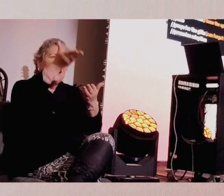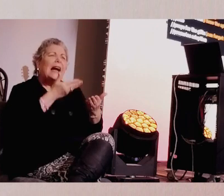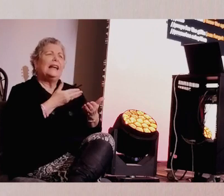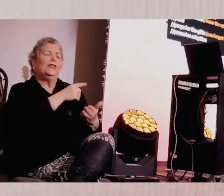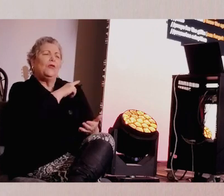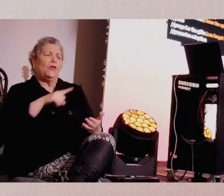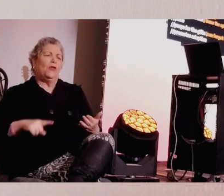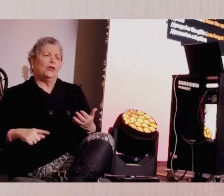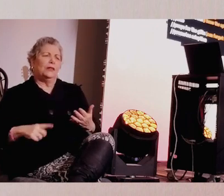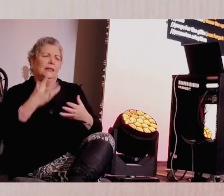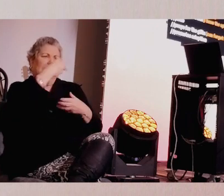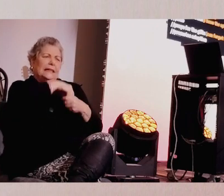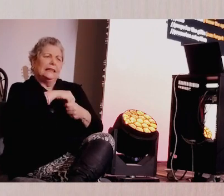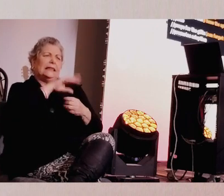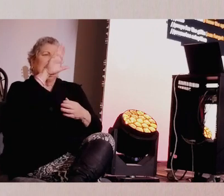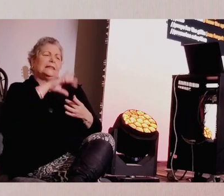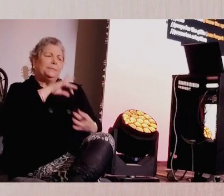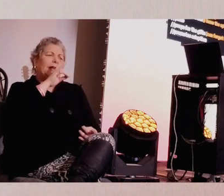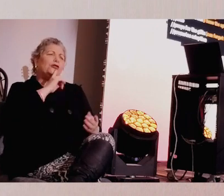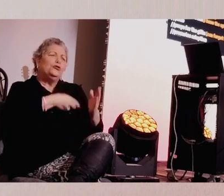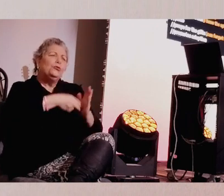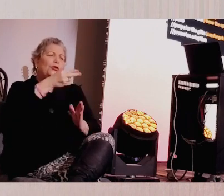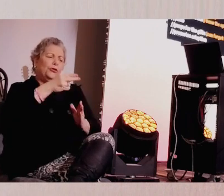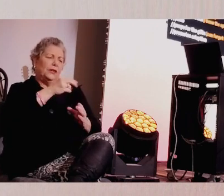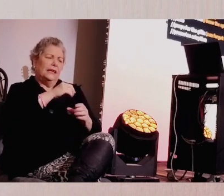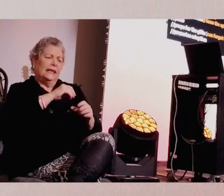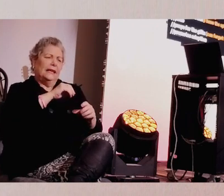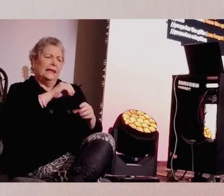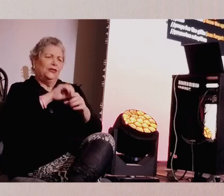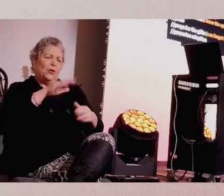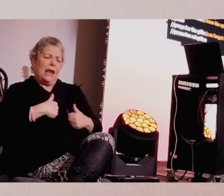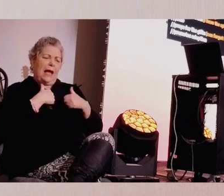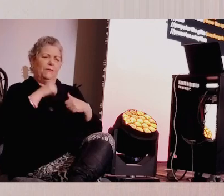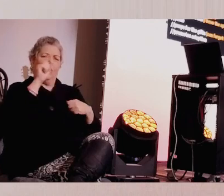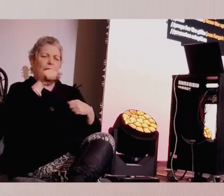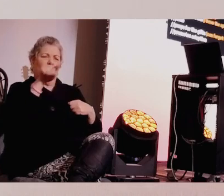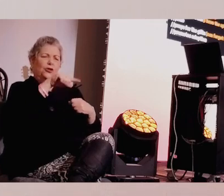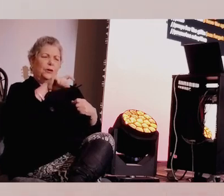in with His Spirit and His truth into the areas that you need infilling.